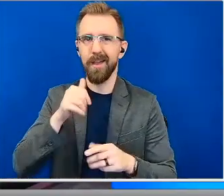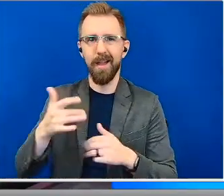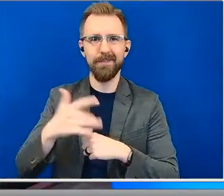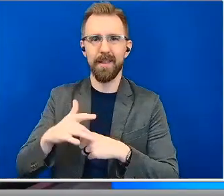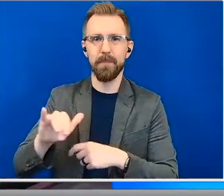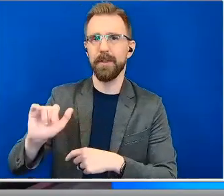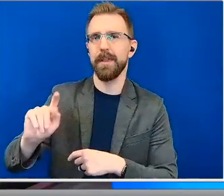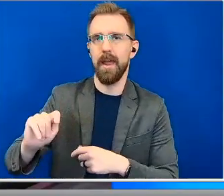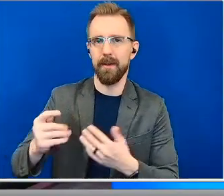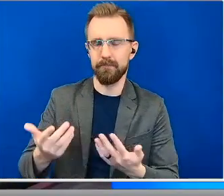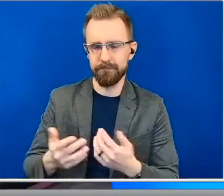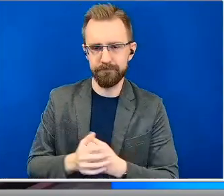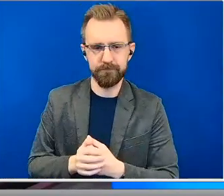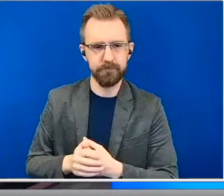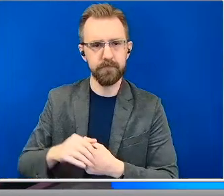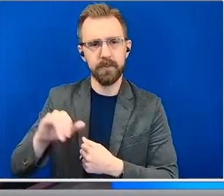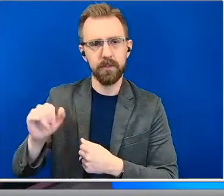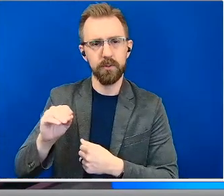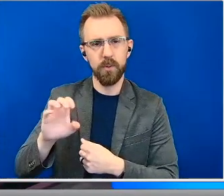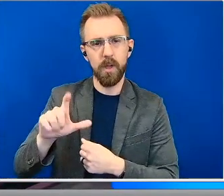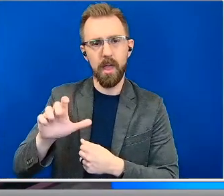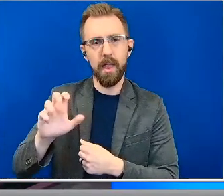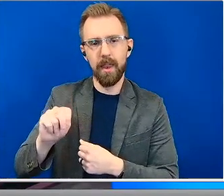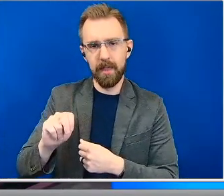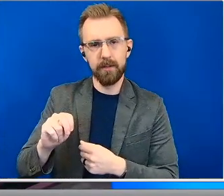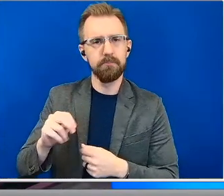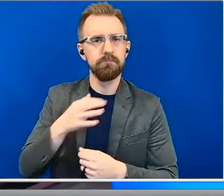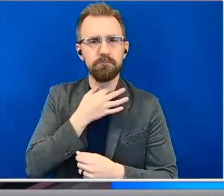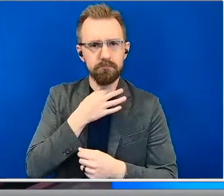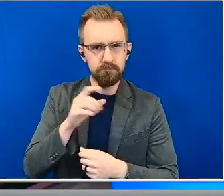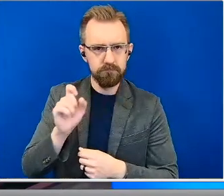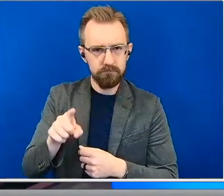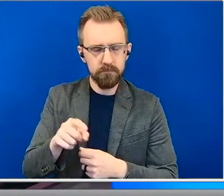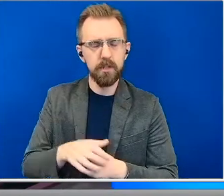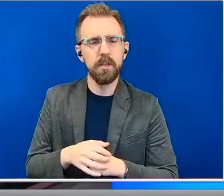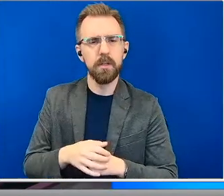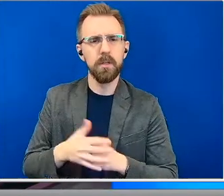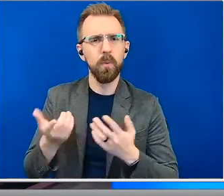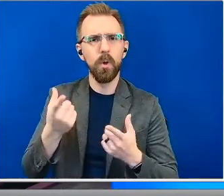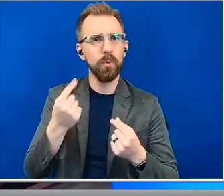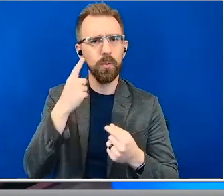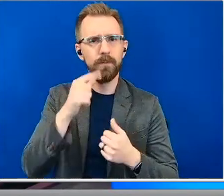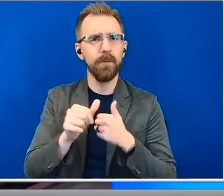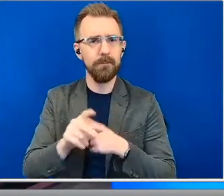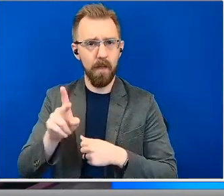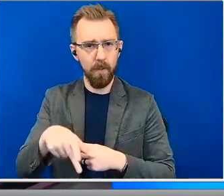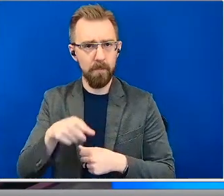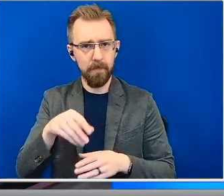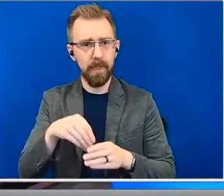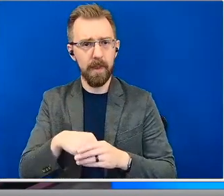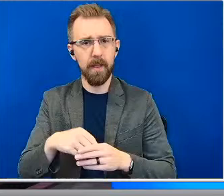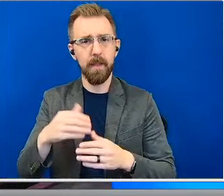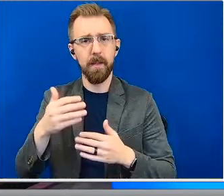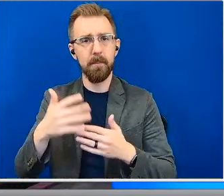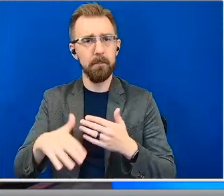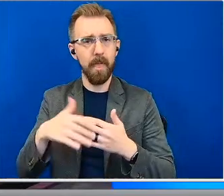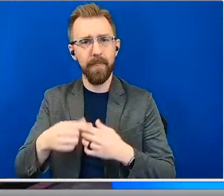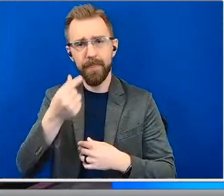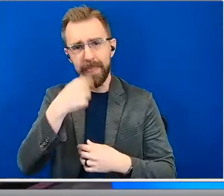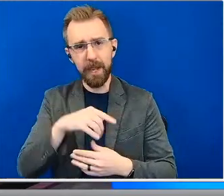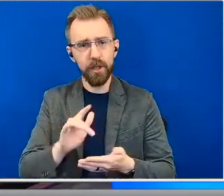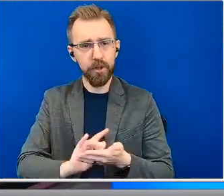Joe Ellen McGranahan wants to know, Daryle, what do you do for follow-ups? Are you on blood thinners? Do you have to get the